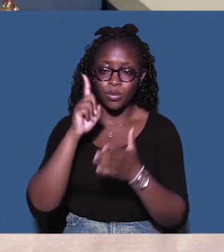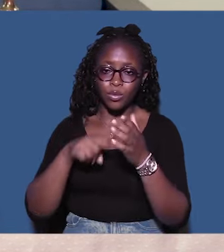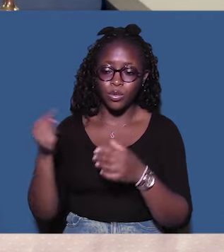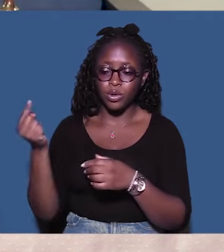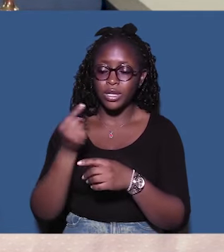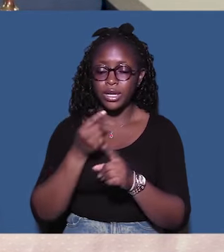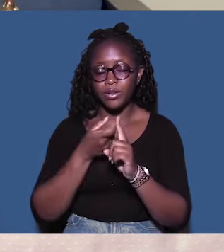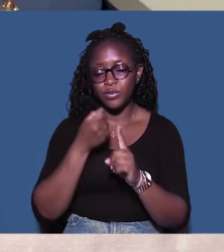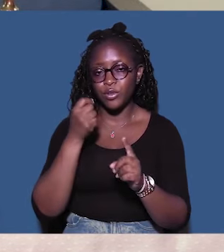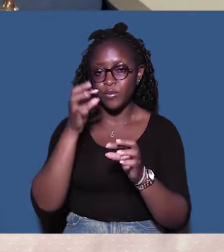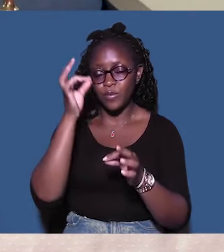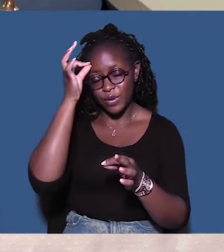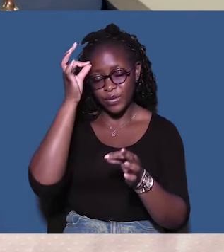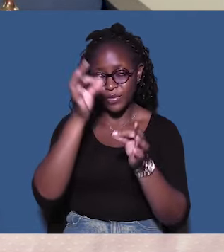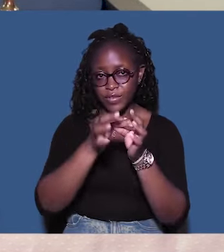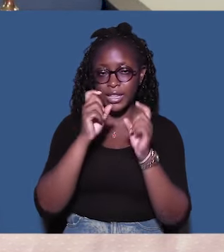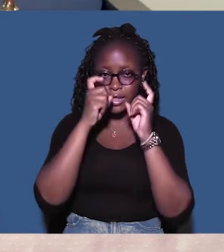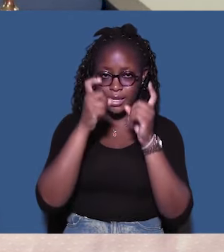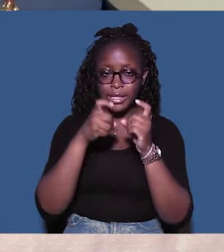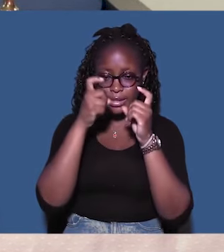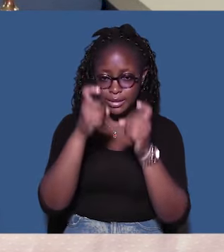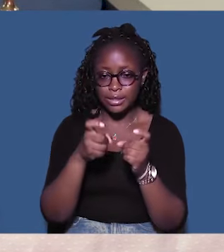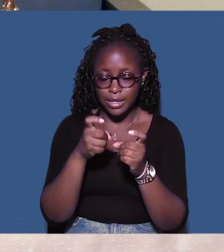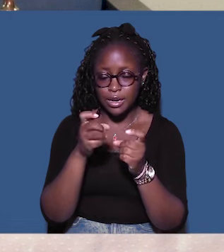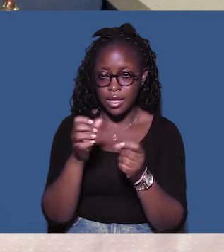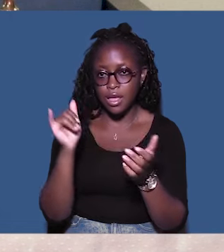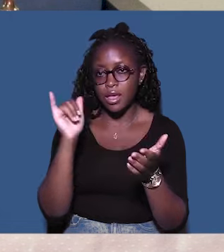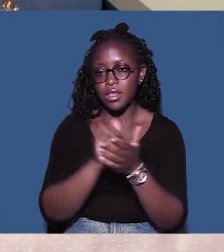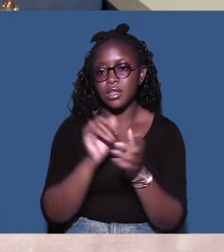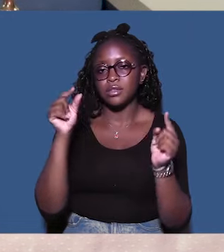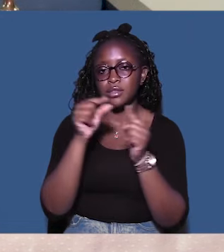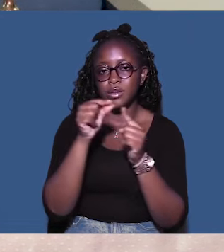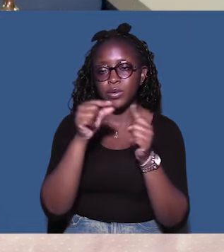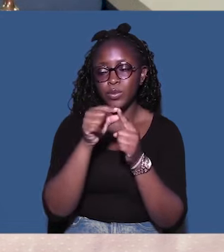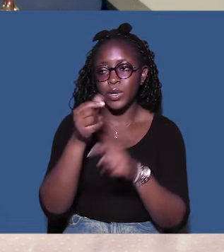sin. And this is the word of the Lord.